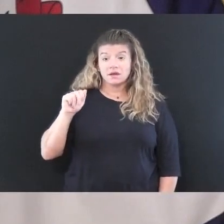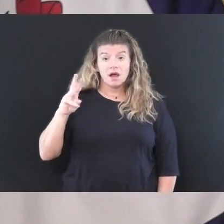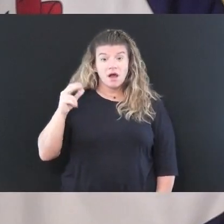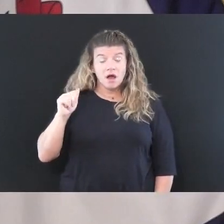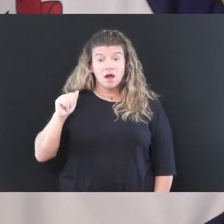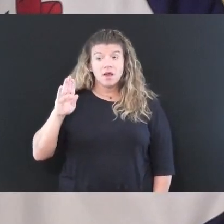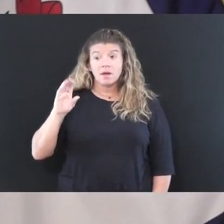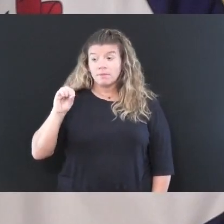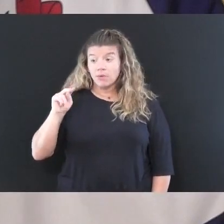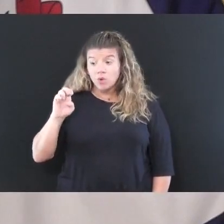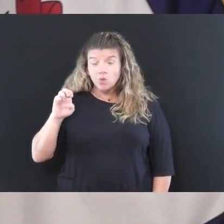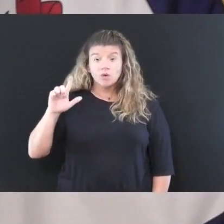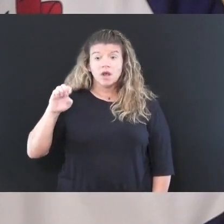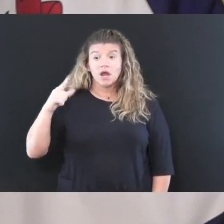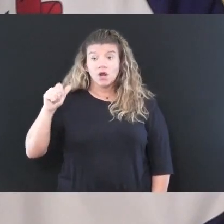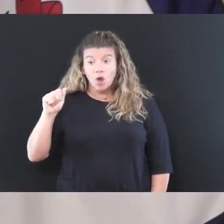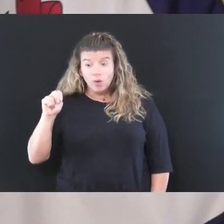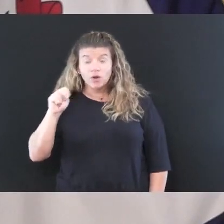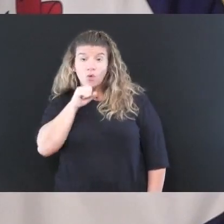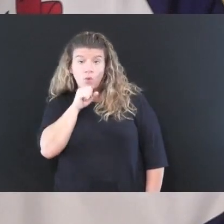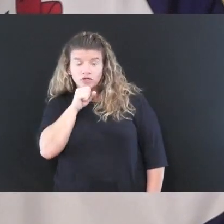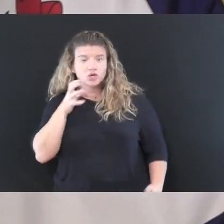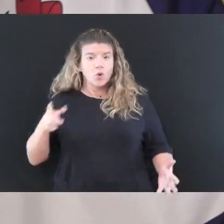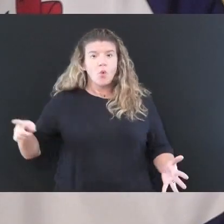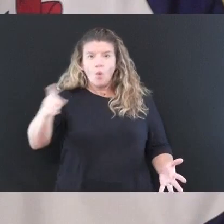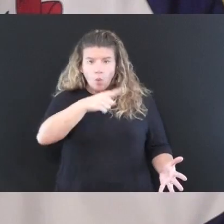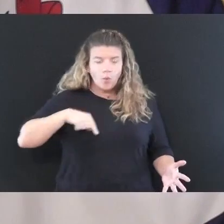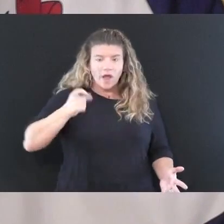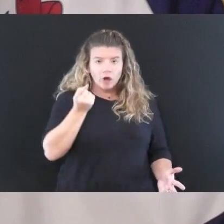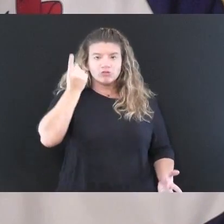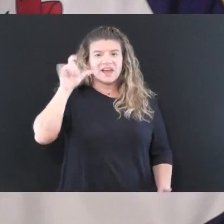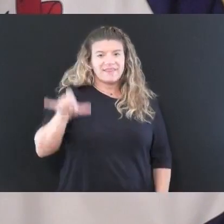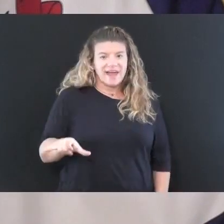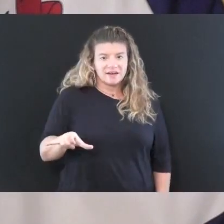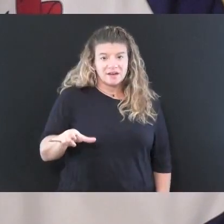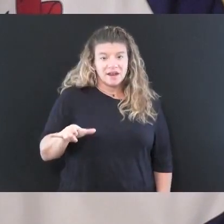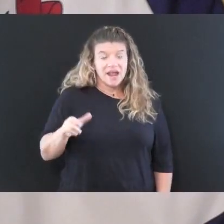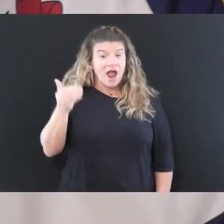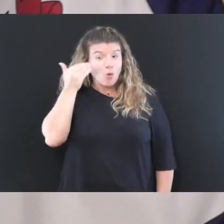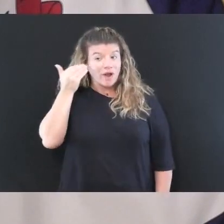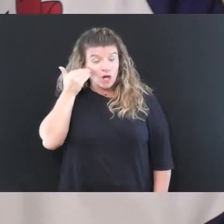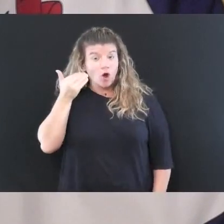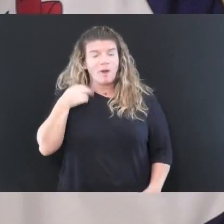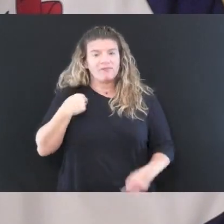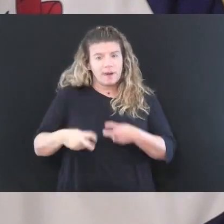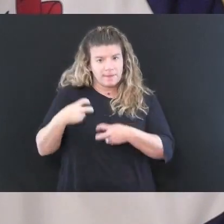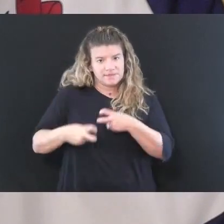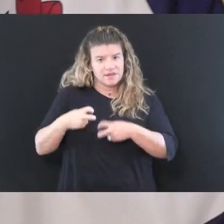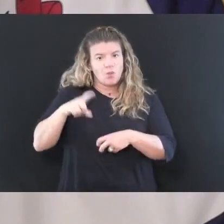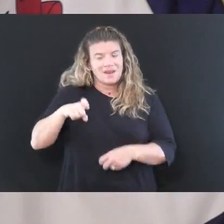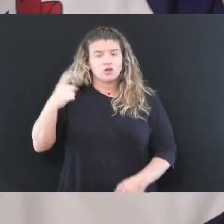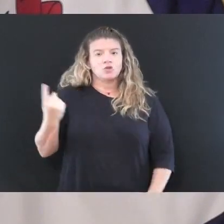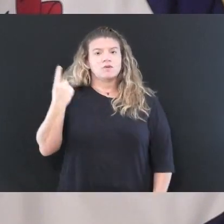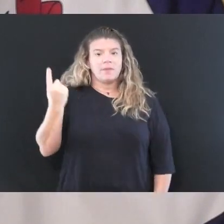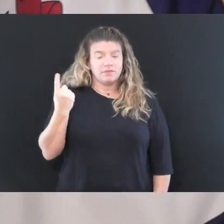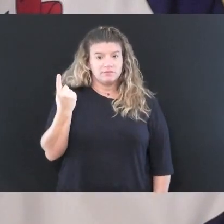in the orange. Now, we all get that, don't we? And we all know that there's problems here, and we got to do something about